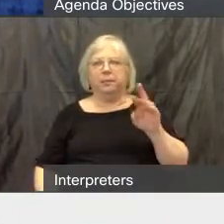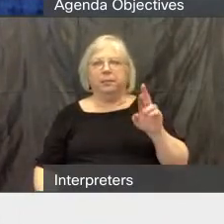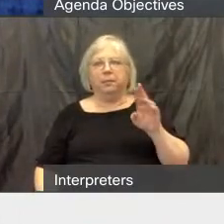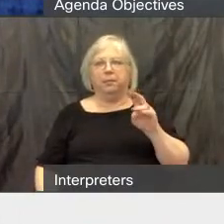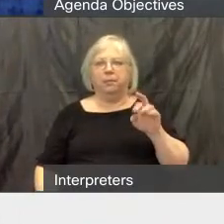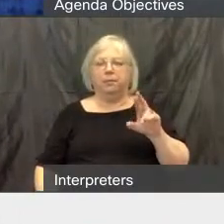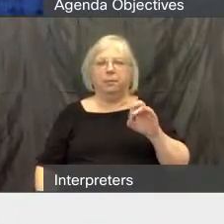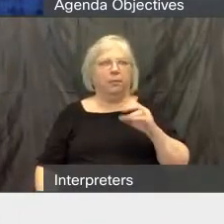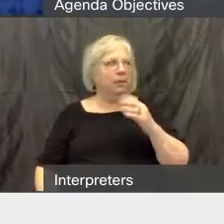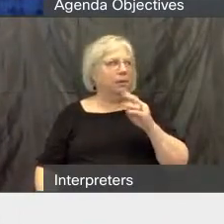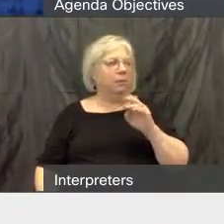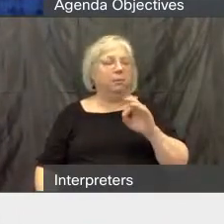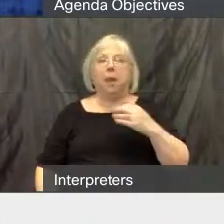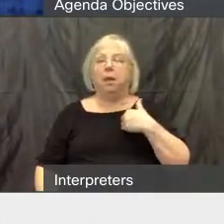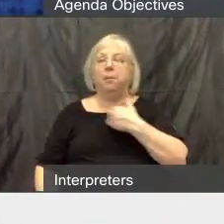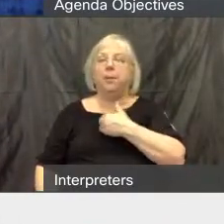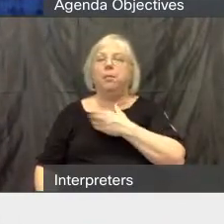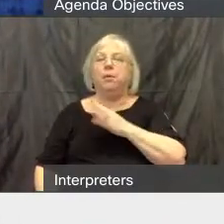Mayor and members of the board, we